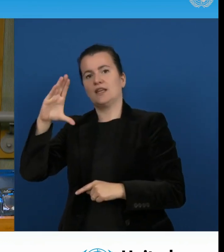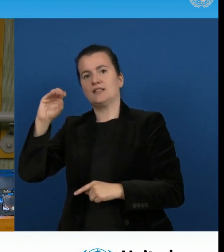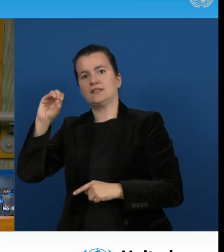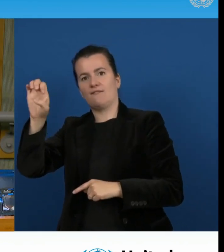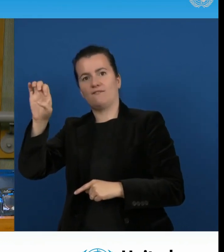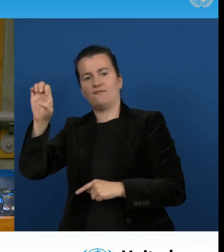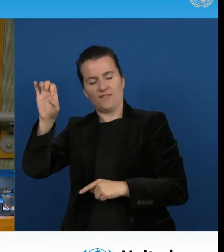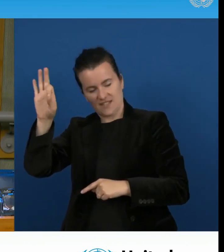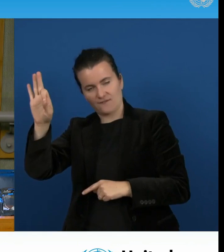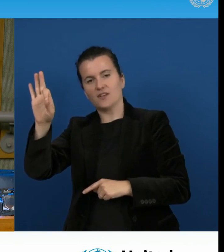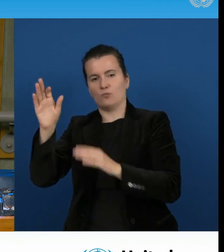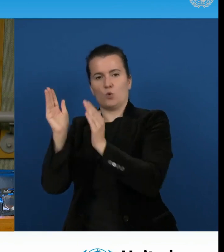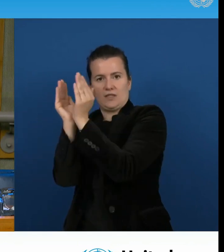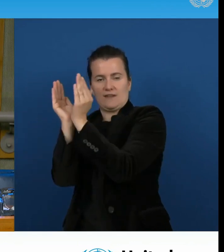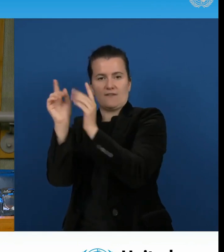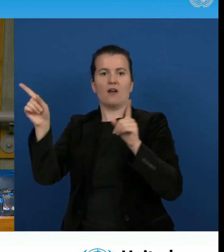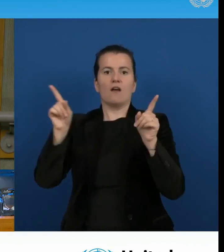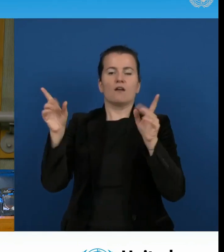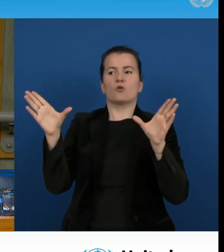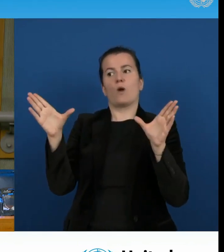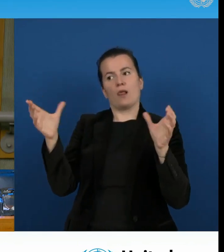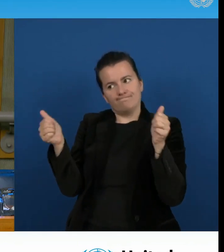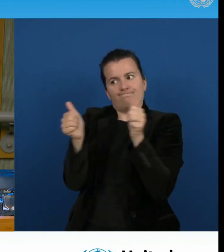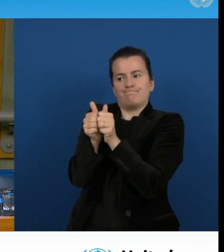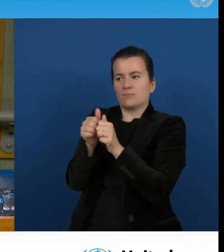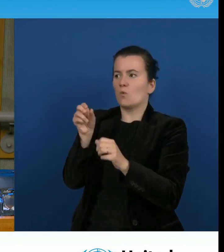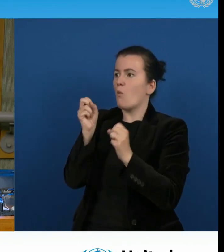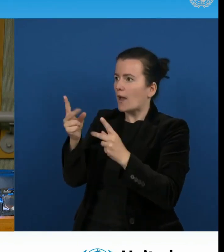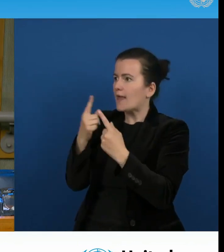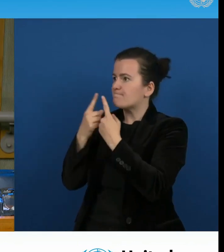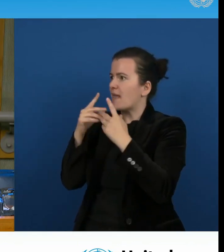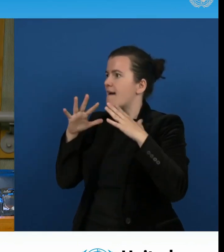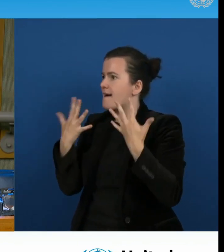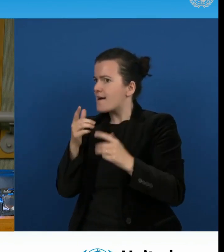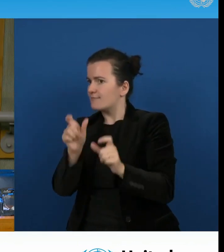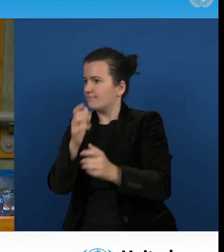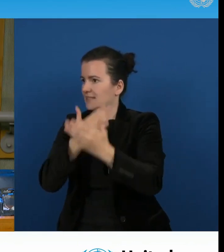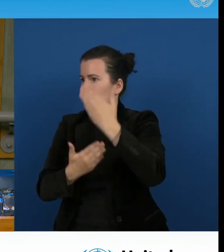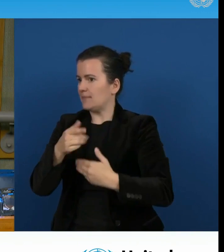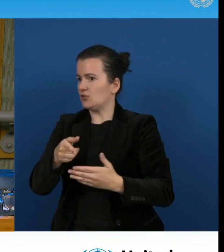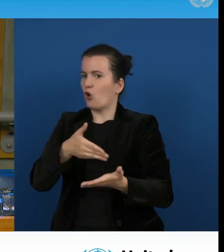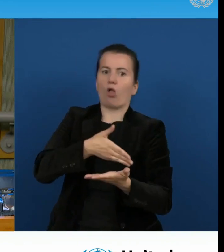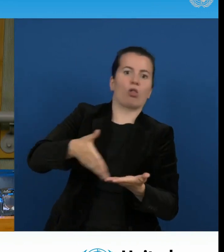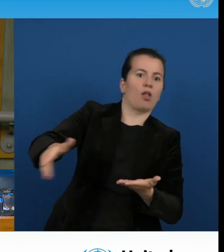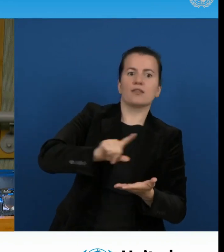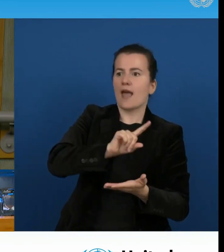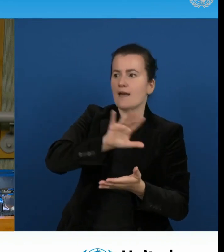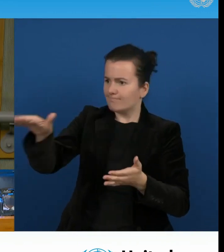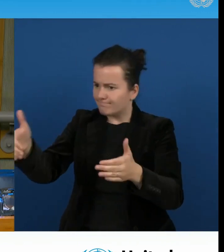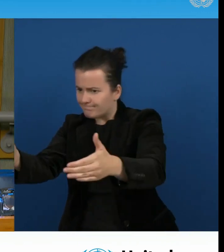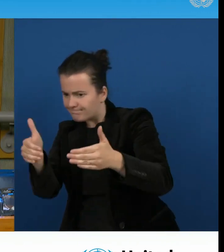policies. Much more of this work has indeed been funded by the UN Partnership on the Rights of Persons with Disabilities. And in